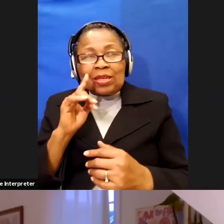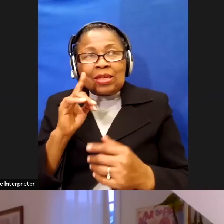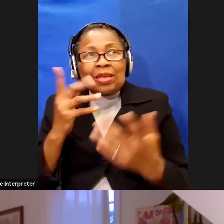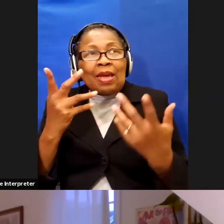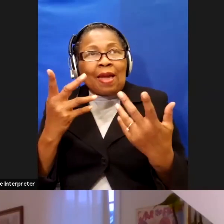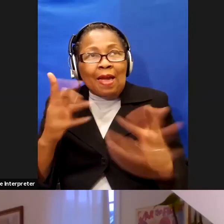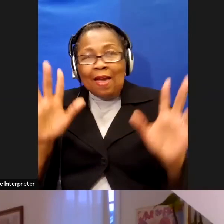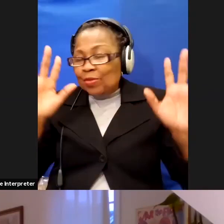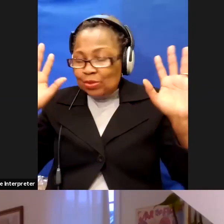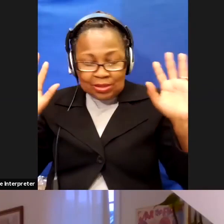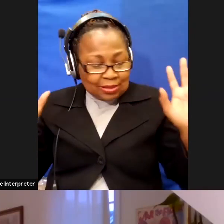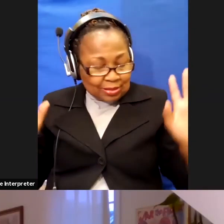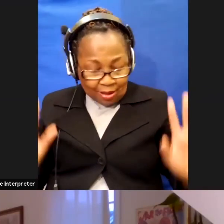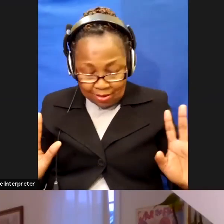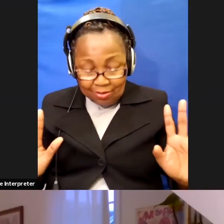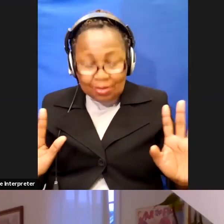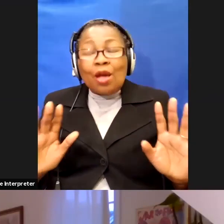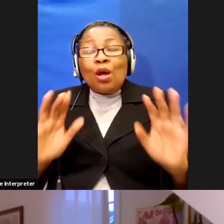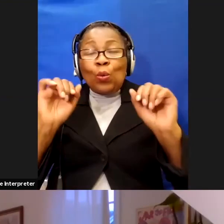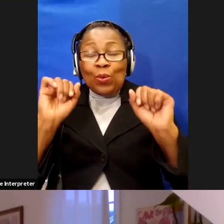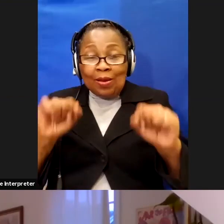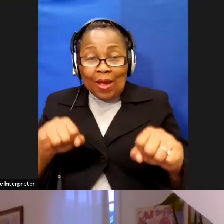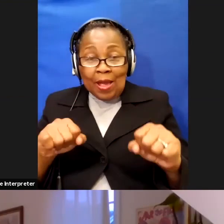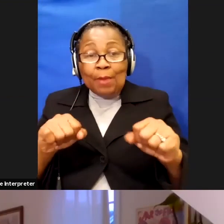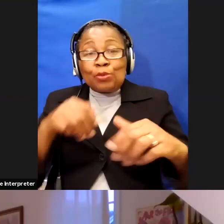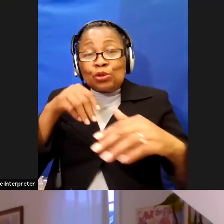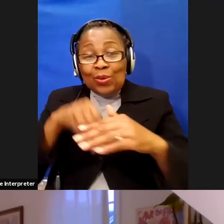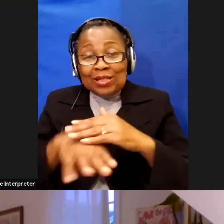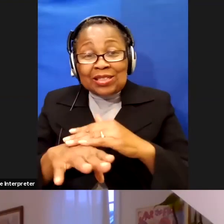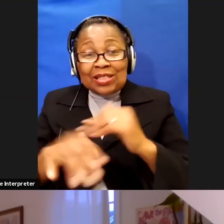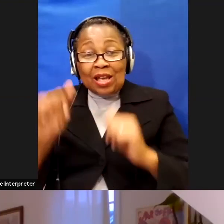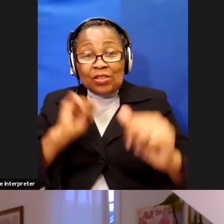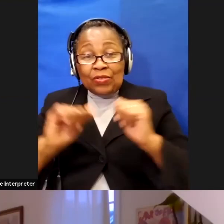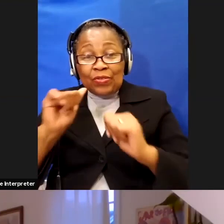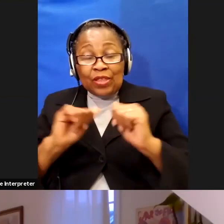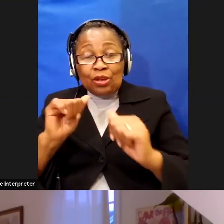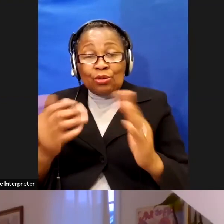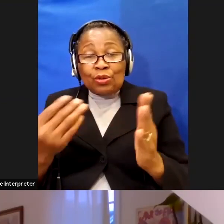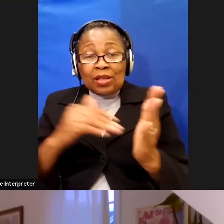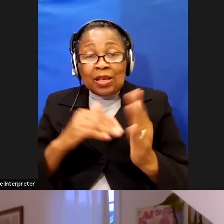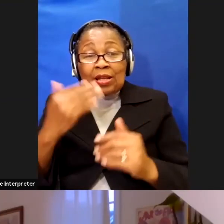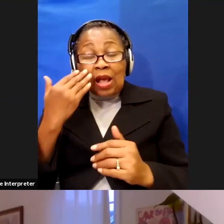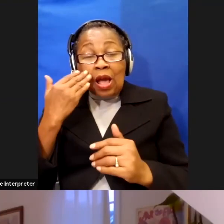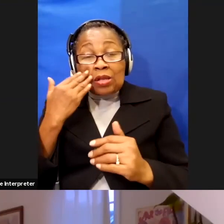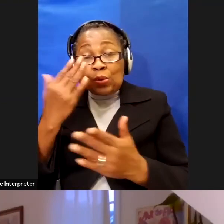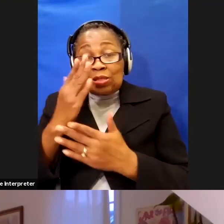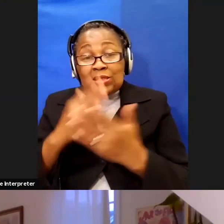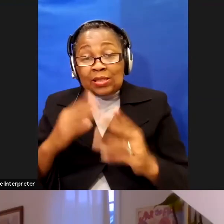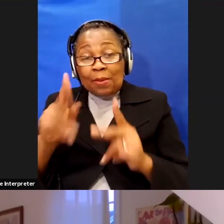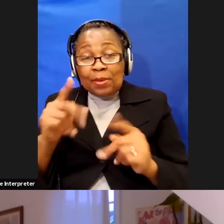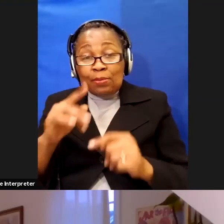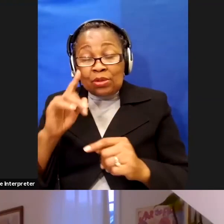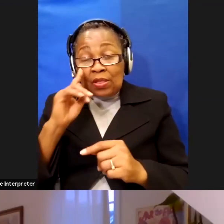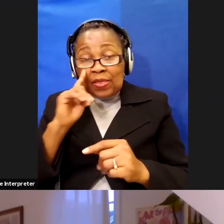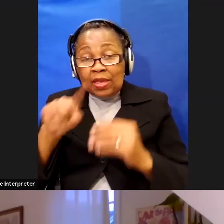said and done and we are able to go in the theaters again, I know that there are some people that are thinking of kind of staying